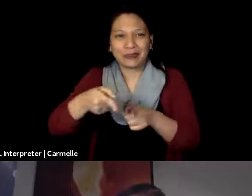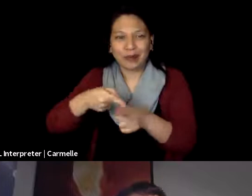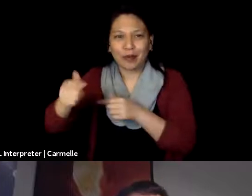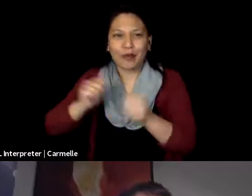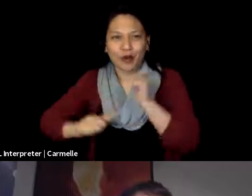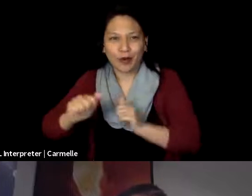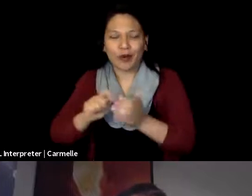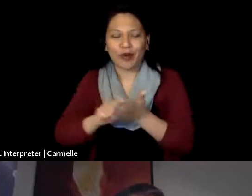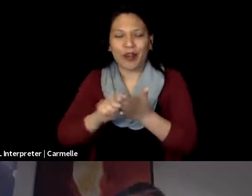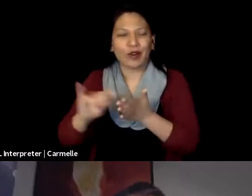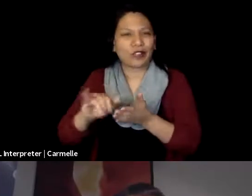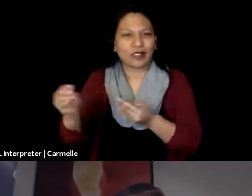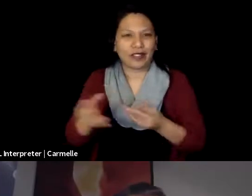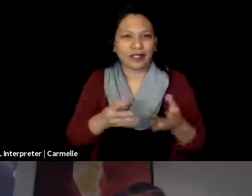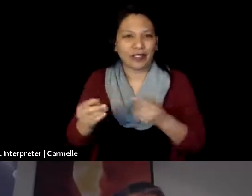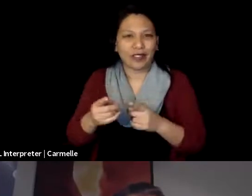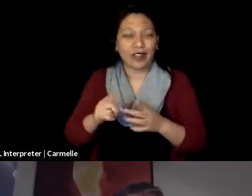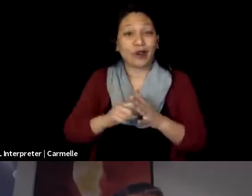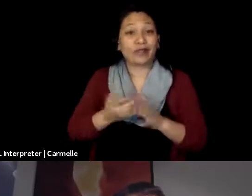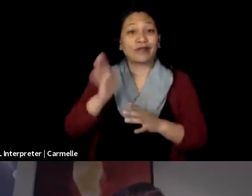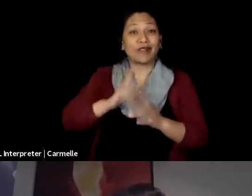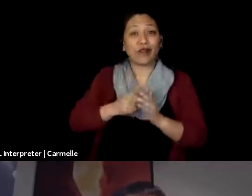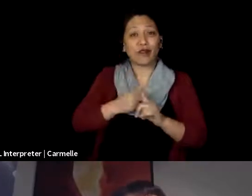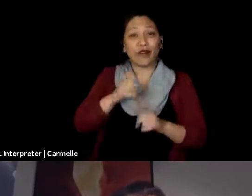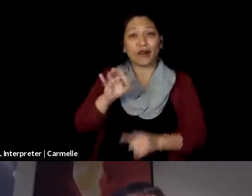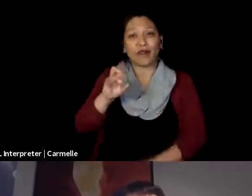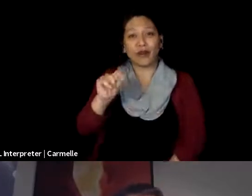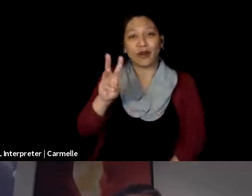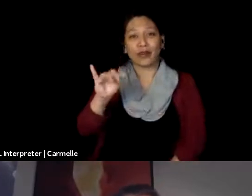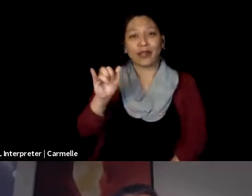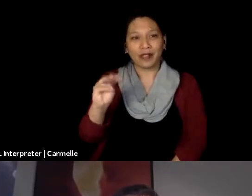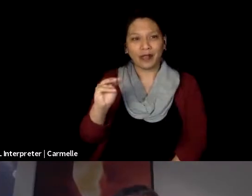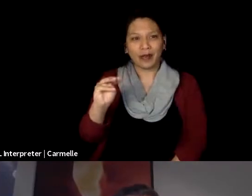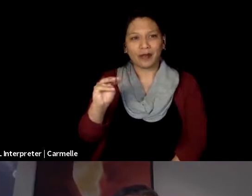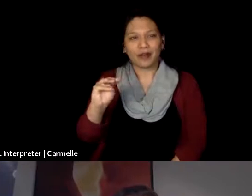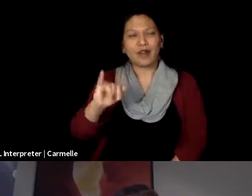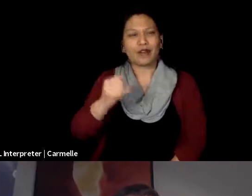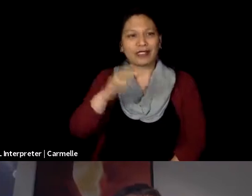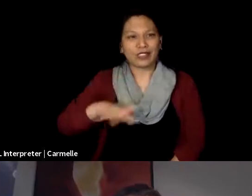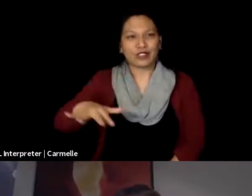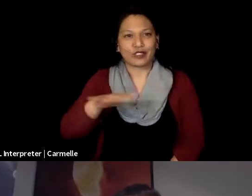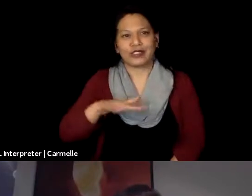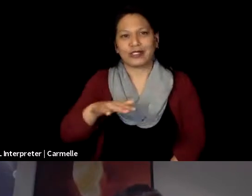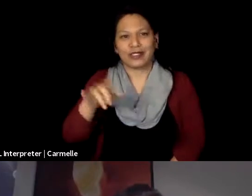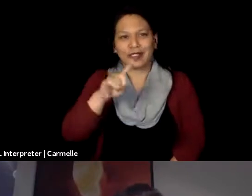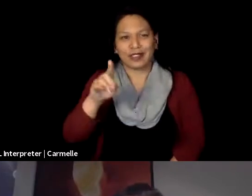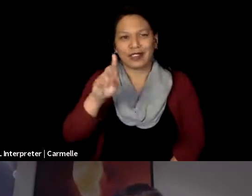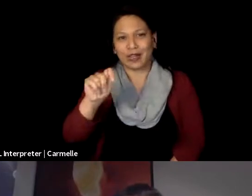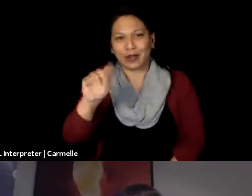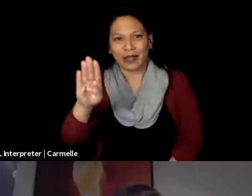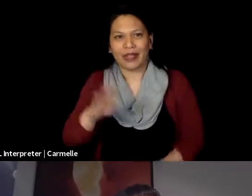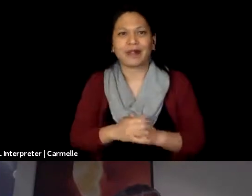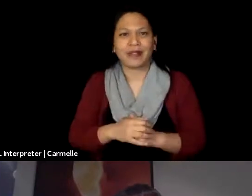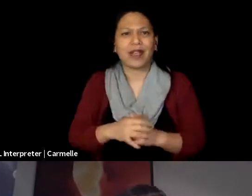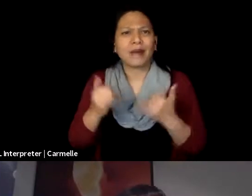facilitator. Originally from Fort William First Nation in Thunder Bay, Ontario, Superior Robinson Treaty Territory, her arts practice is now based